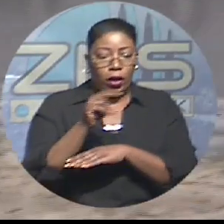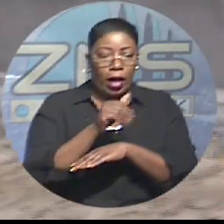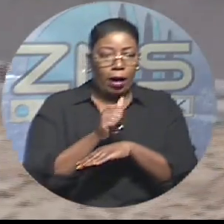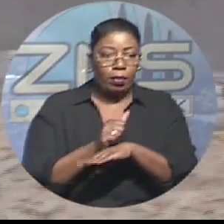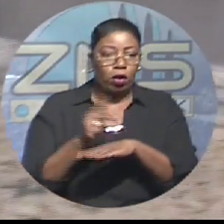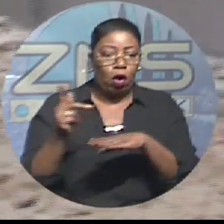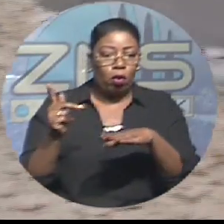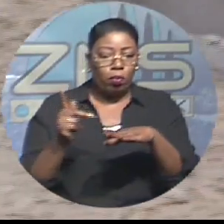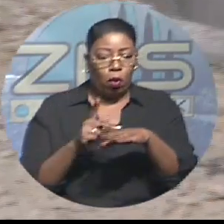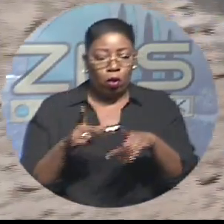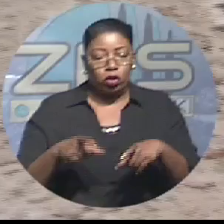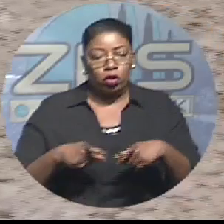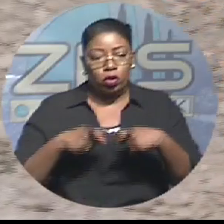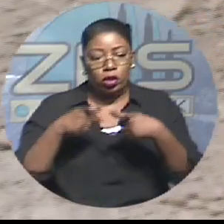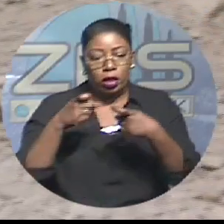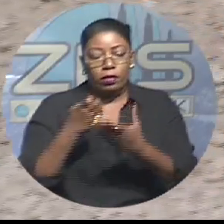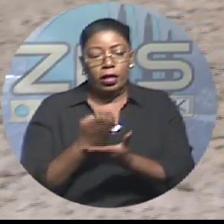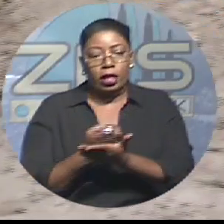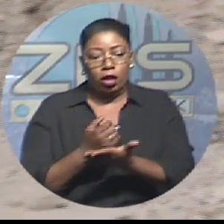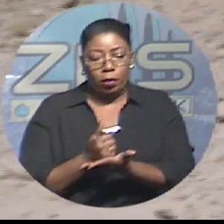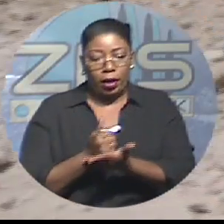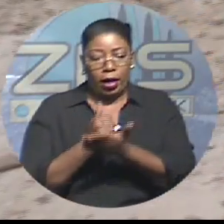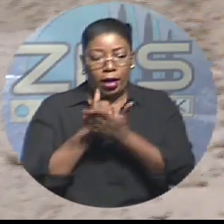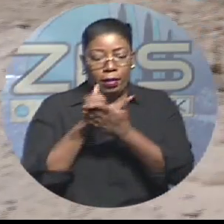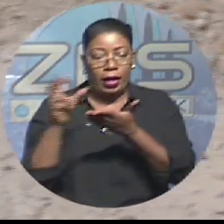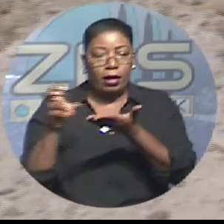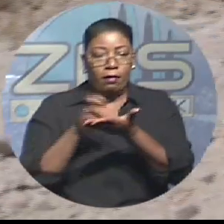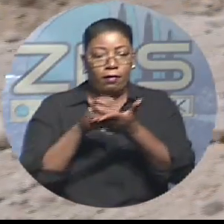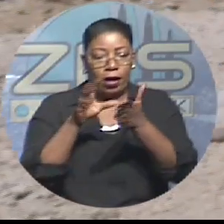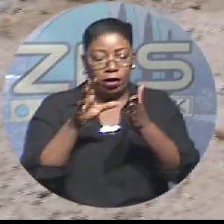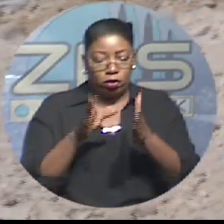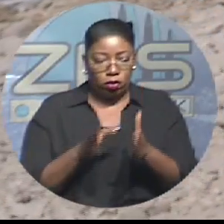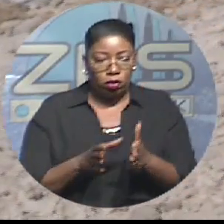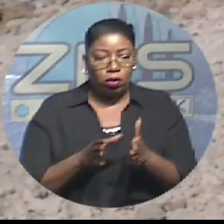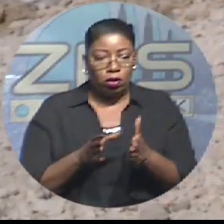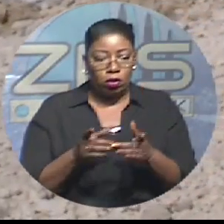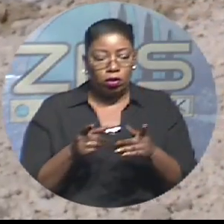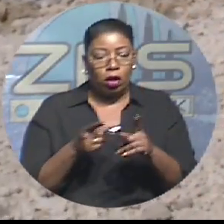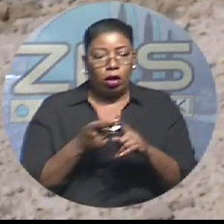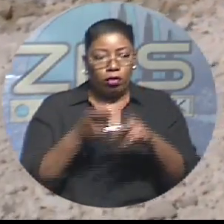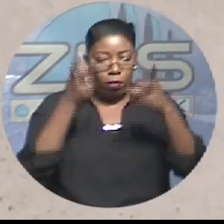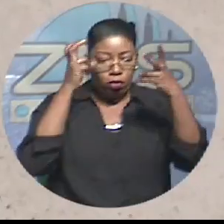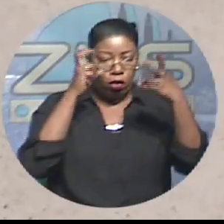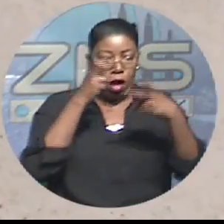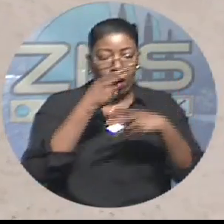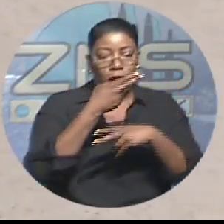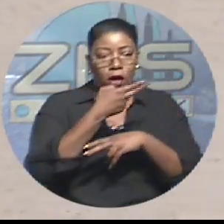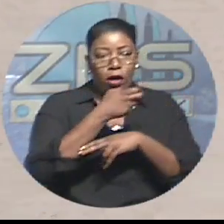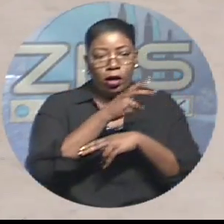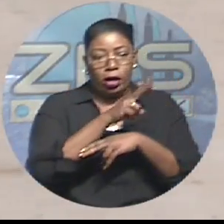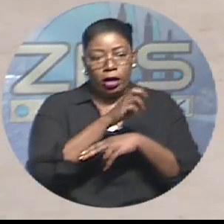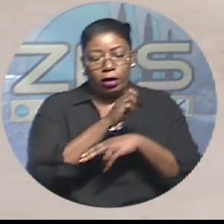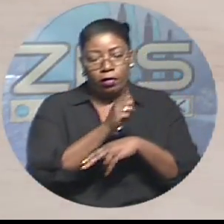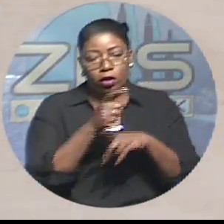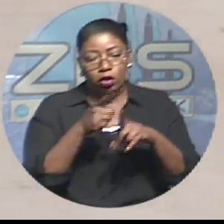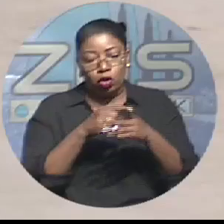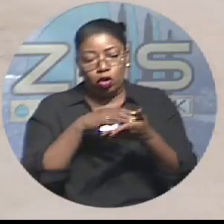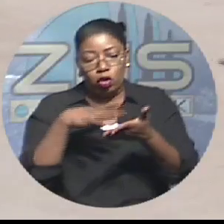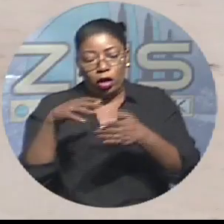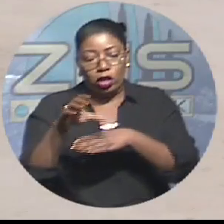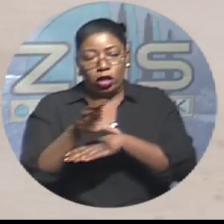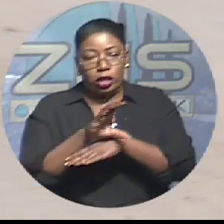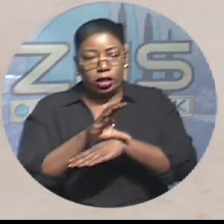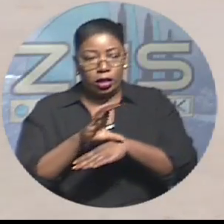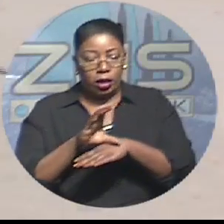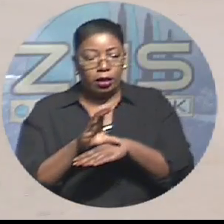port is to provide economic relief to residents and investors from Crown Haven to Treasure Key. To put this 44-acre North Abaco port